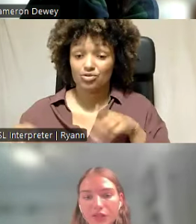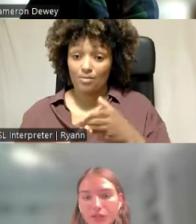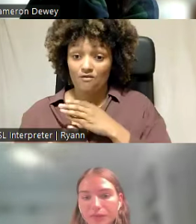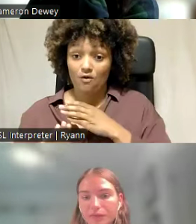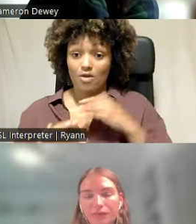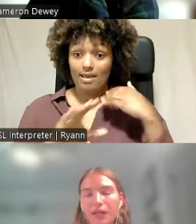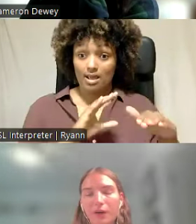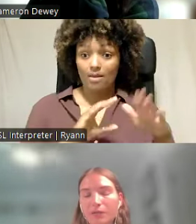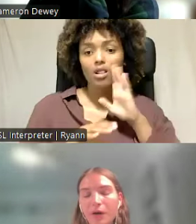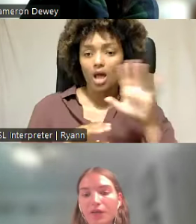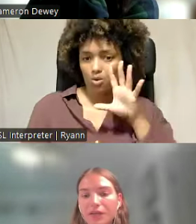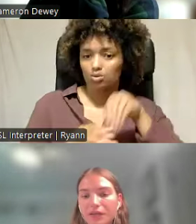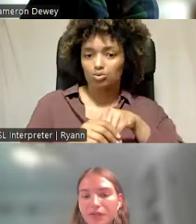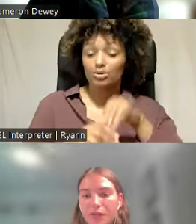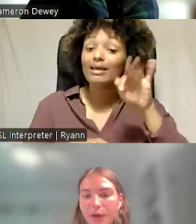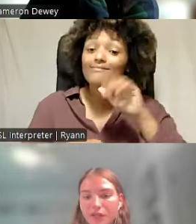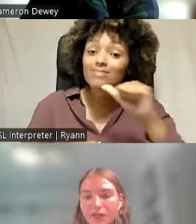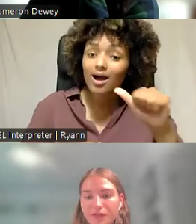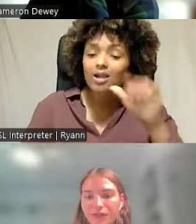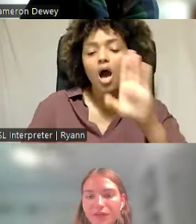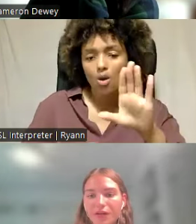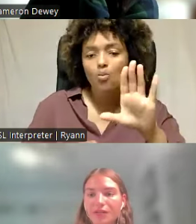an additional follow-up email with the answers to the